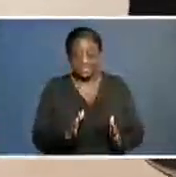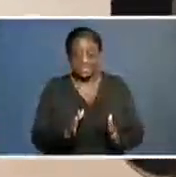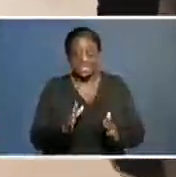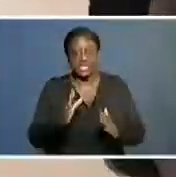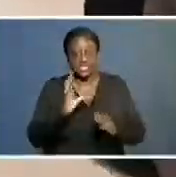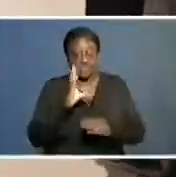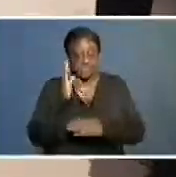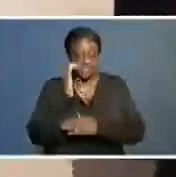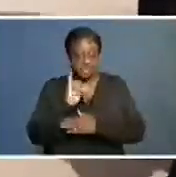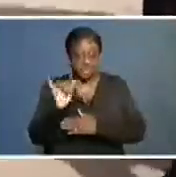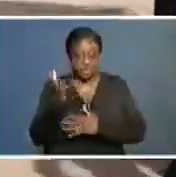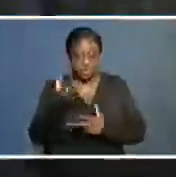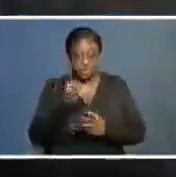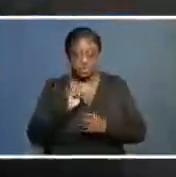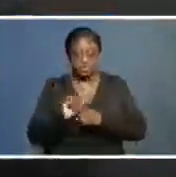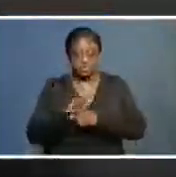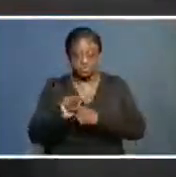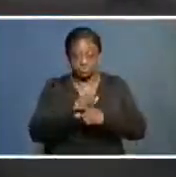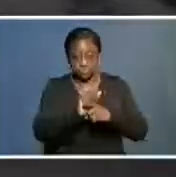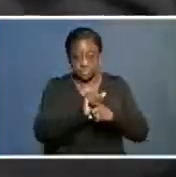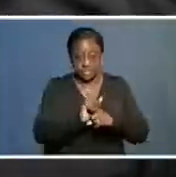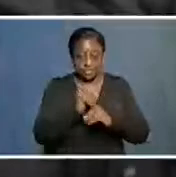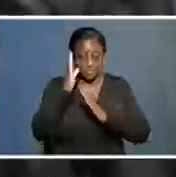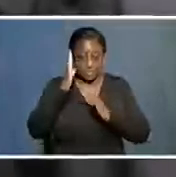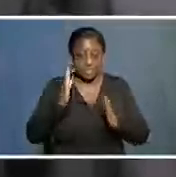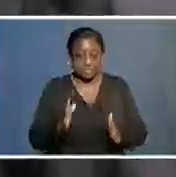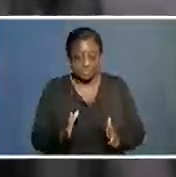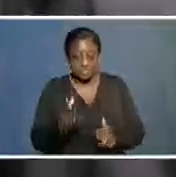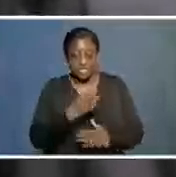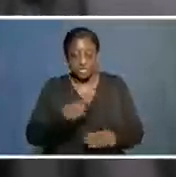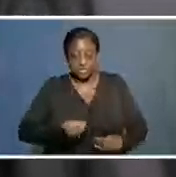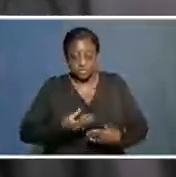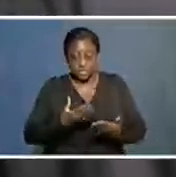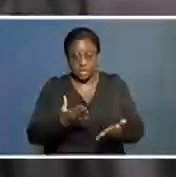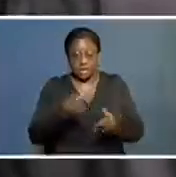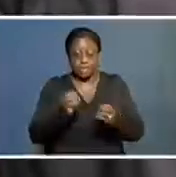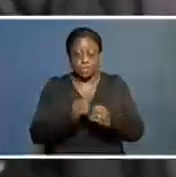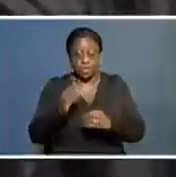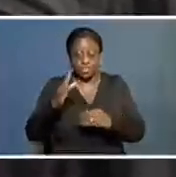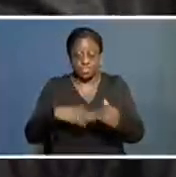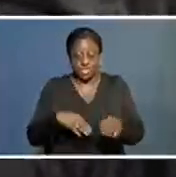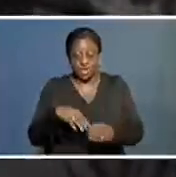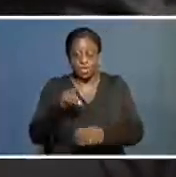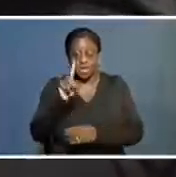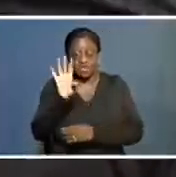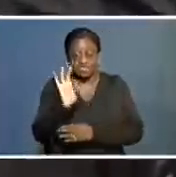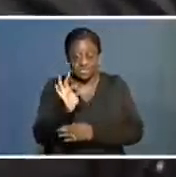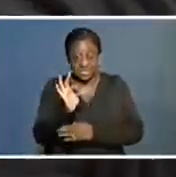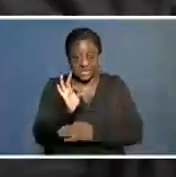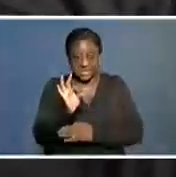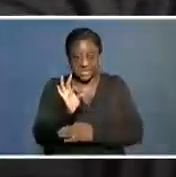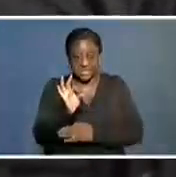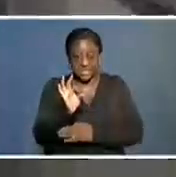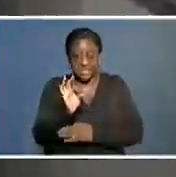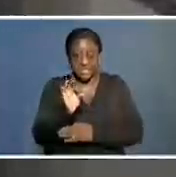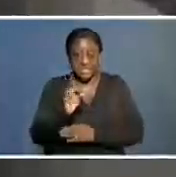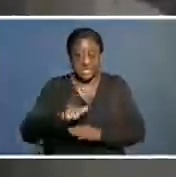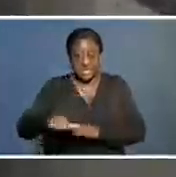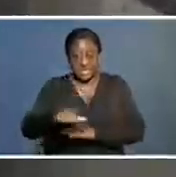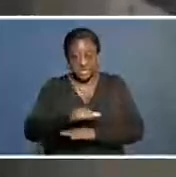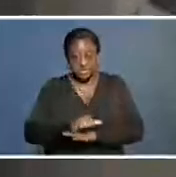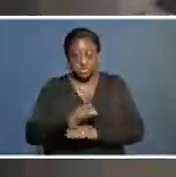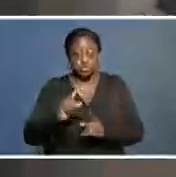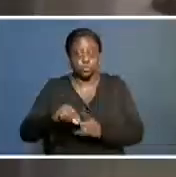training and professional programs for Bahamians, as well as donate more than 190 acres of privately owned land to the